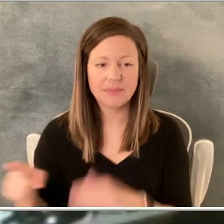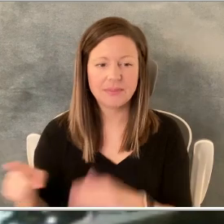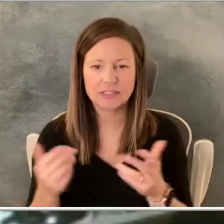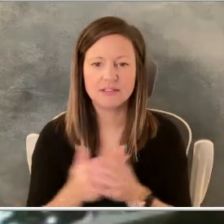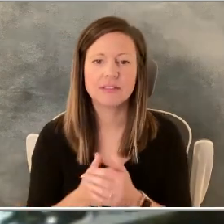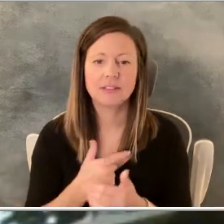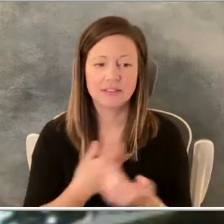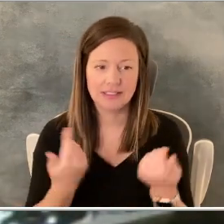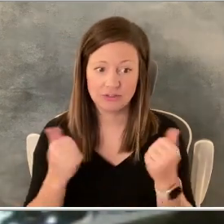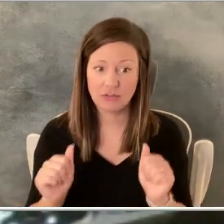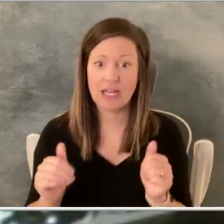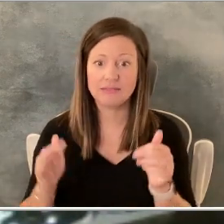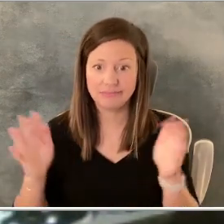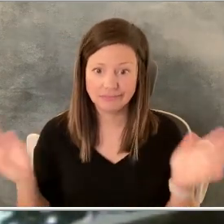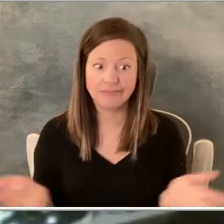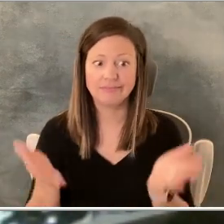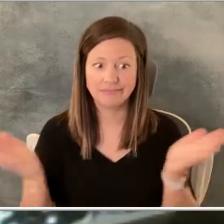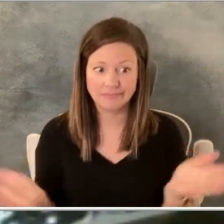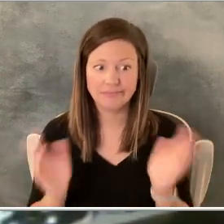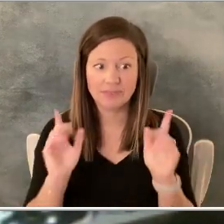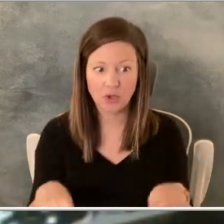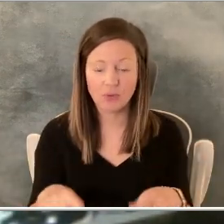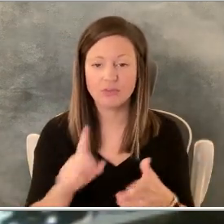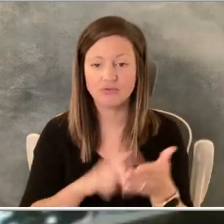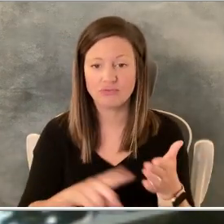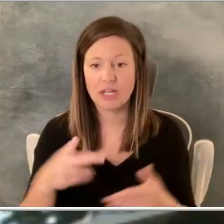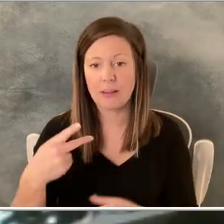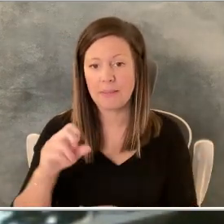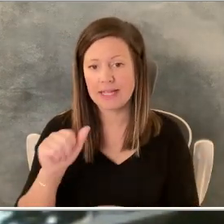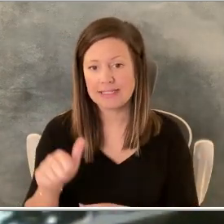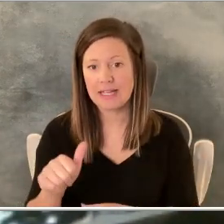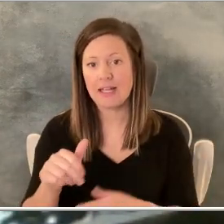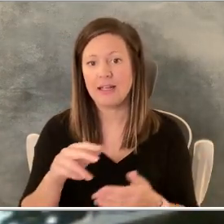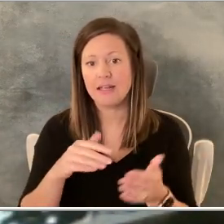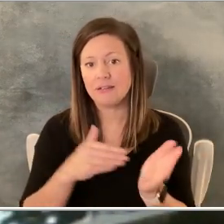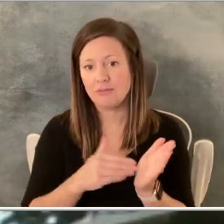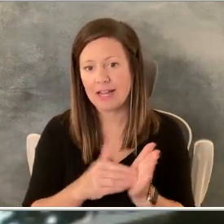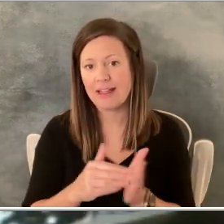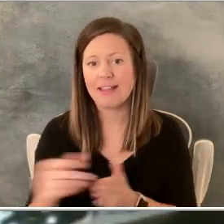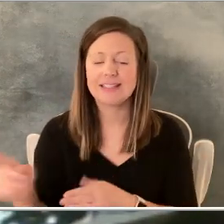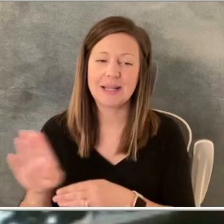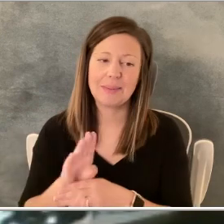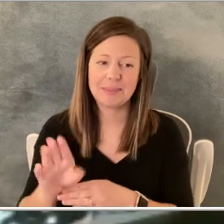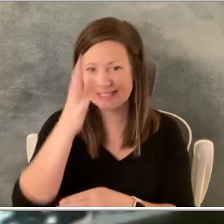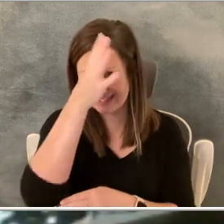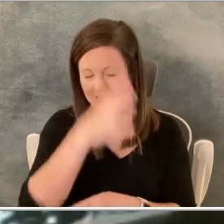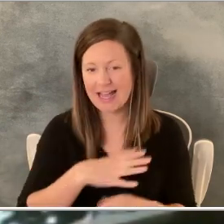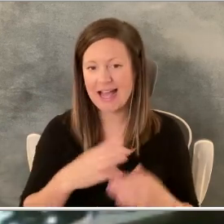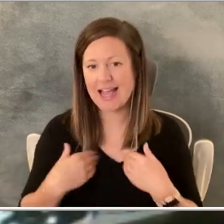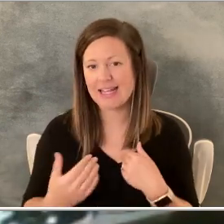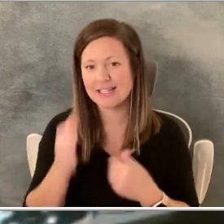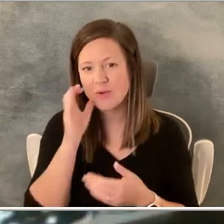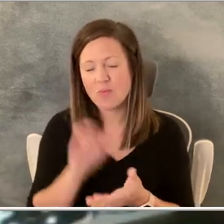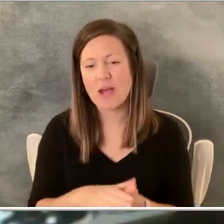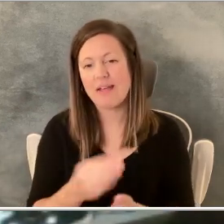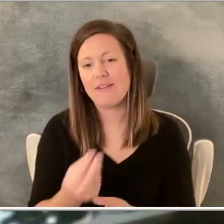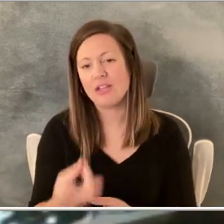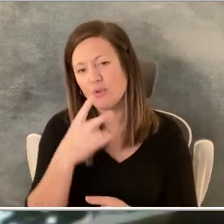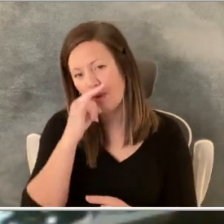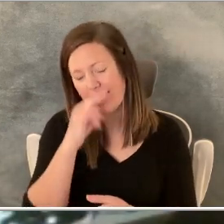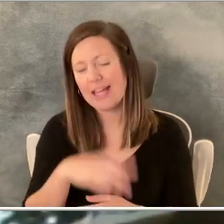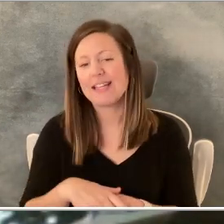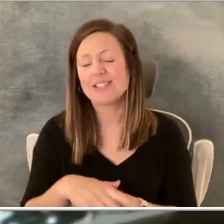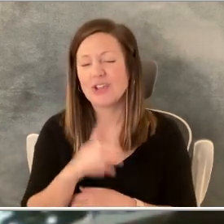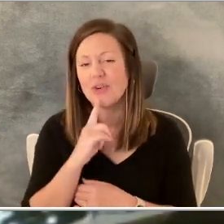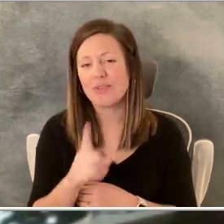try to get him to go in and get his PSAs checked regularly. He's a busy guy. He's got a wife and 2 kids, and so it's all